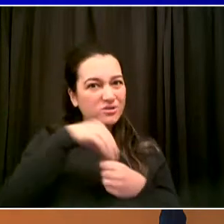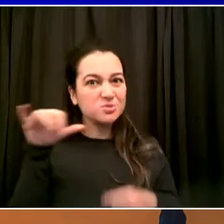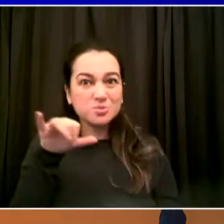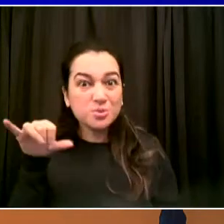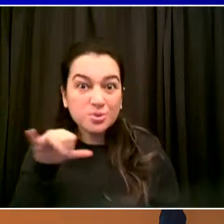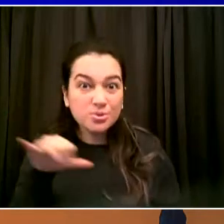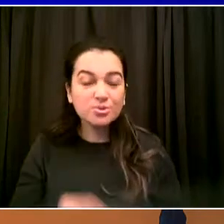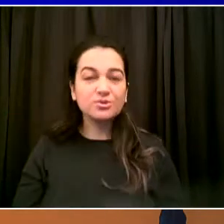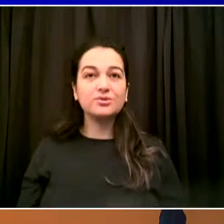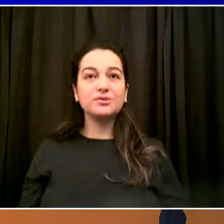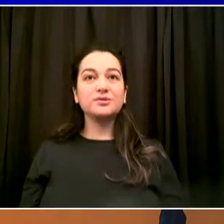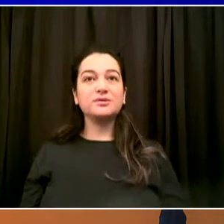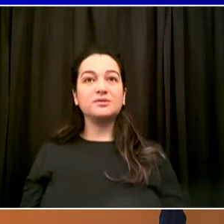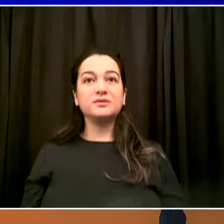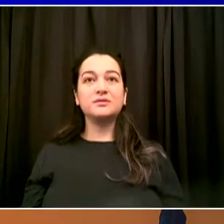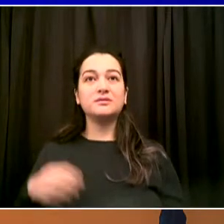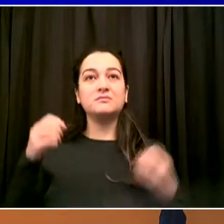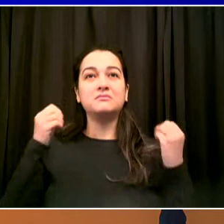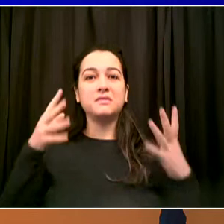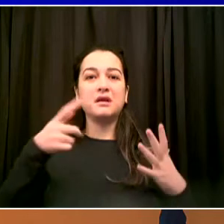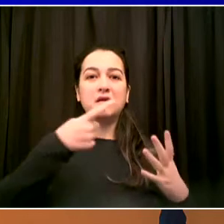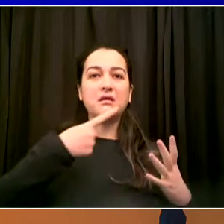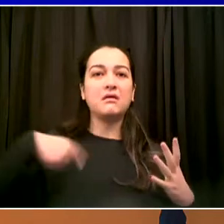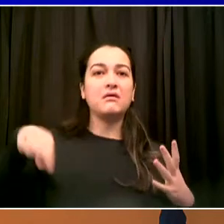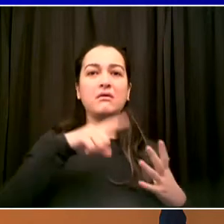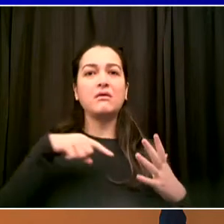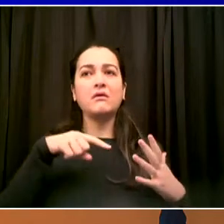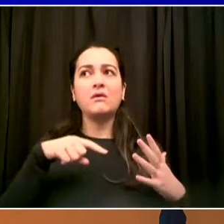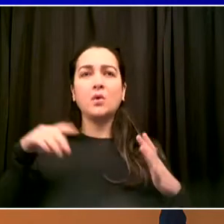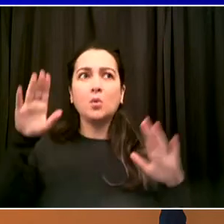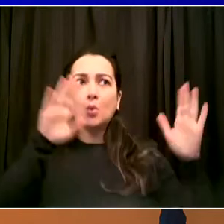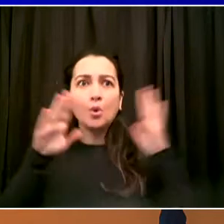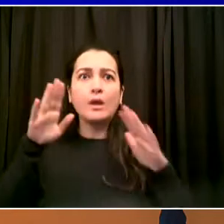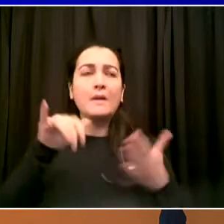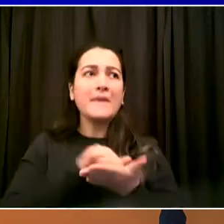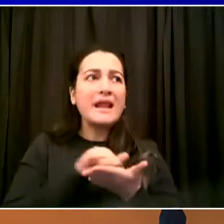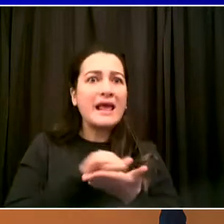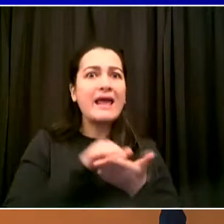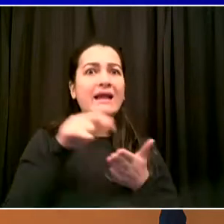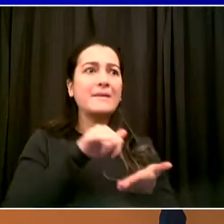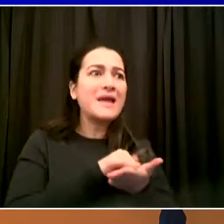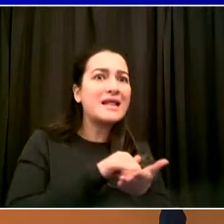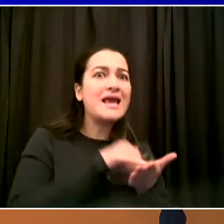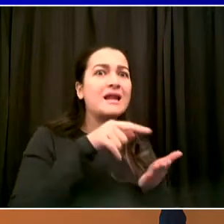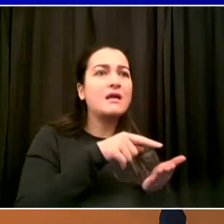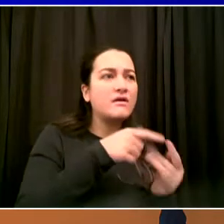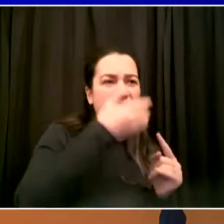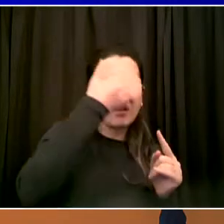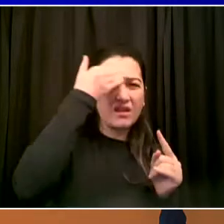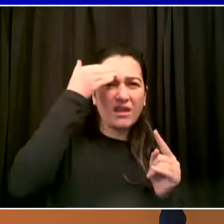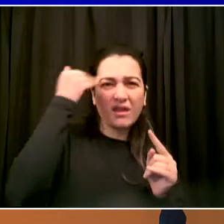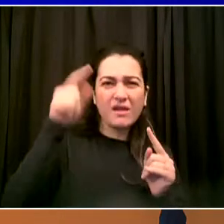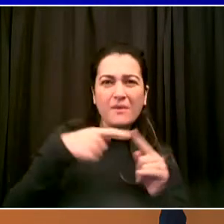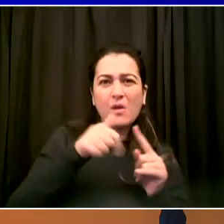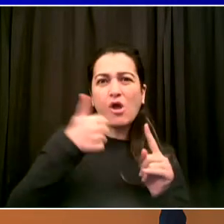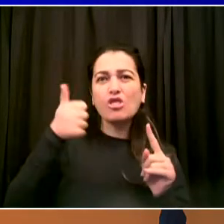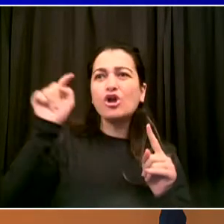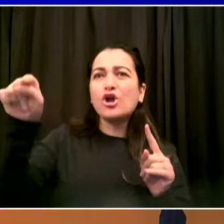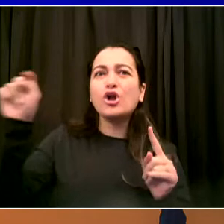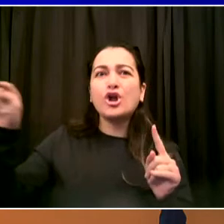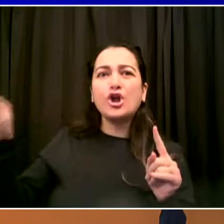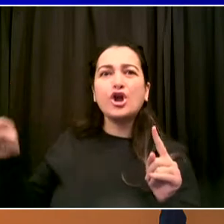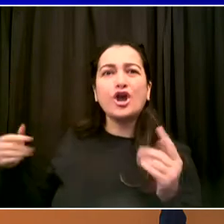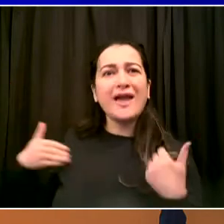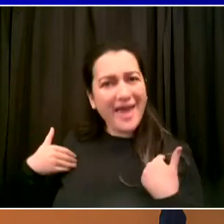Midtown Manhattan. I want it to come back strong. But for years and years, people weren't talking about Far Rockaway and the Rockaways and Queens and the other